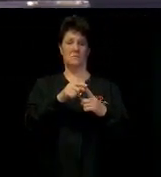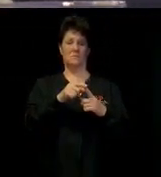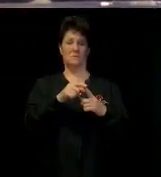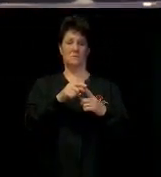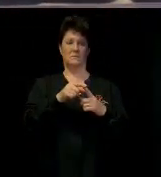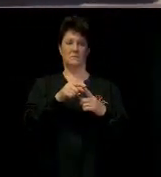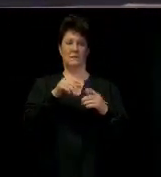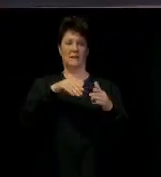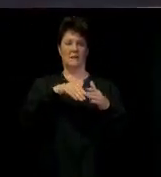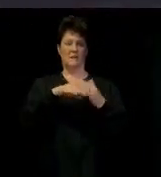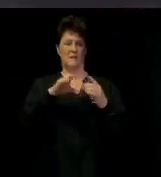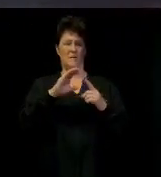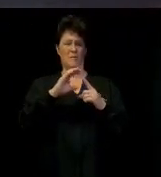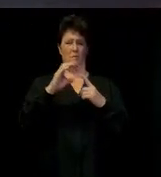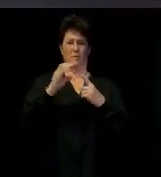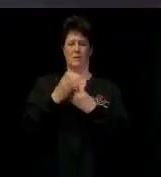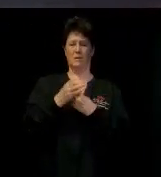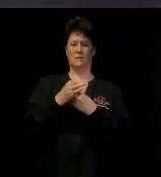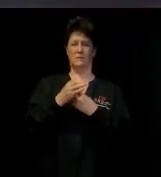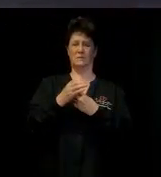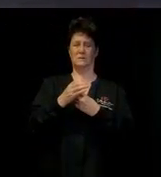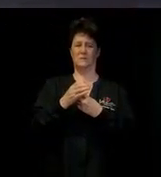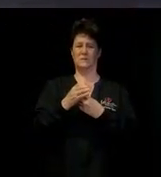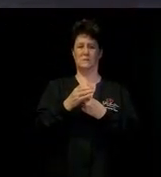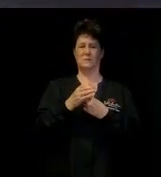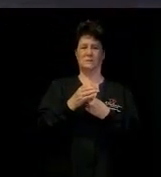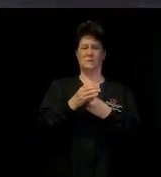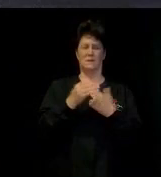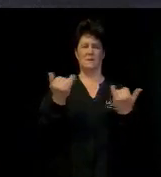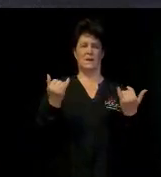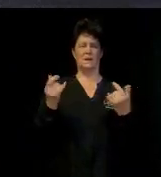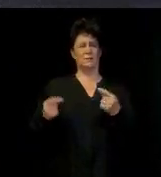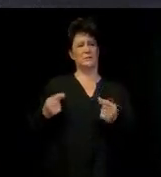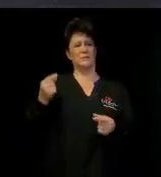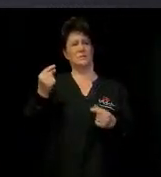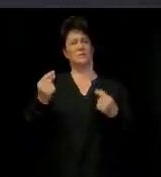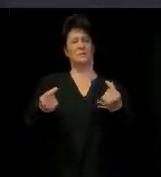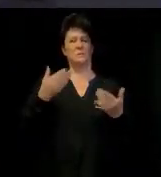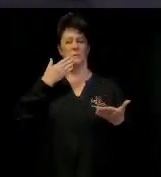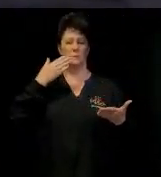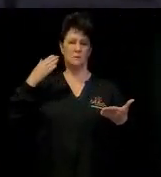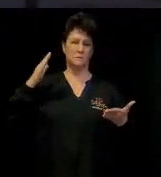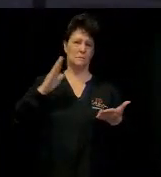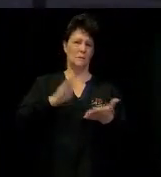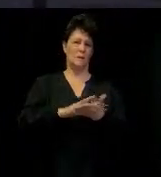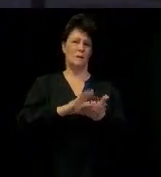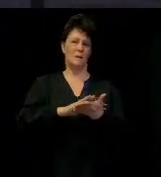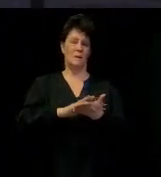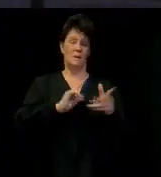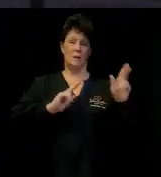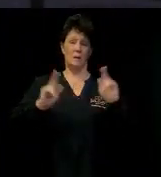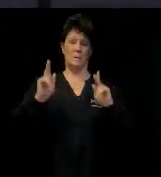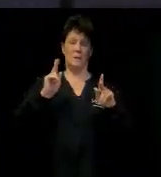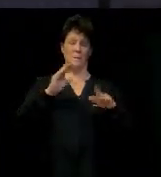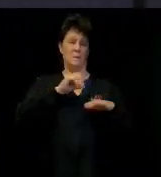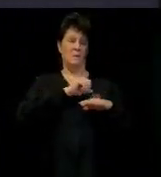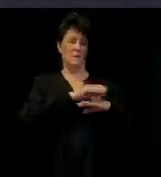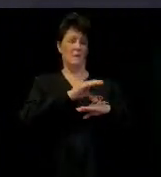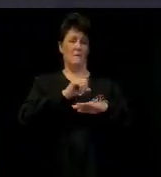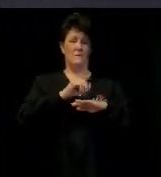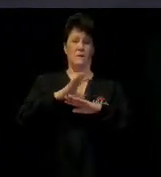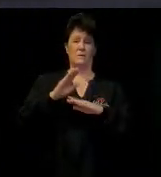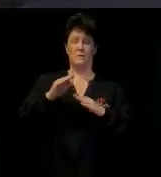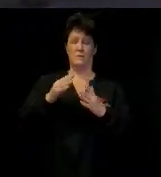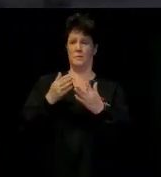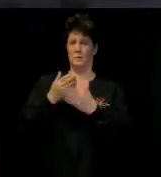our culture, right? We live in the most fatherless generation ever. So you got to realize that the people that are being influences to our communities outside of, you